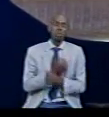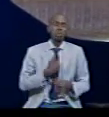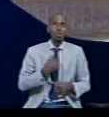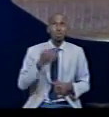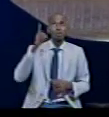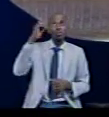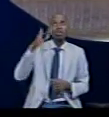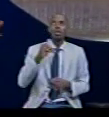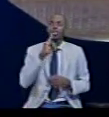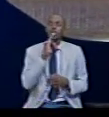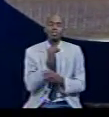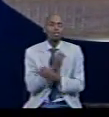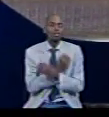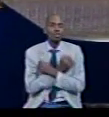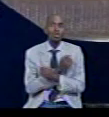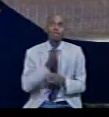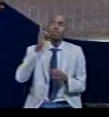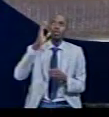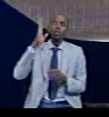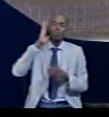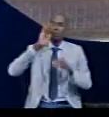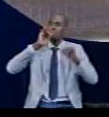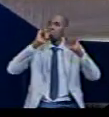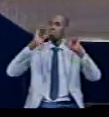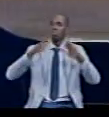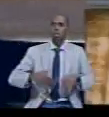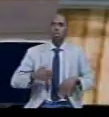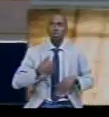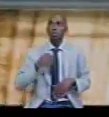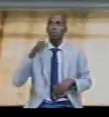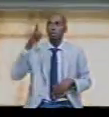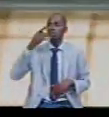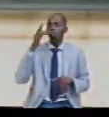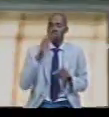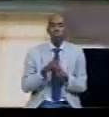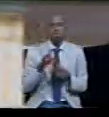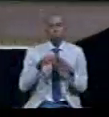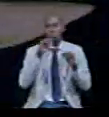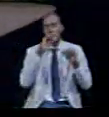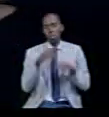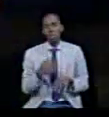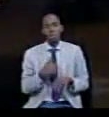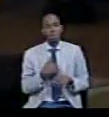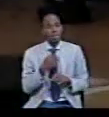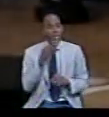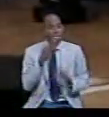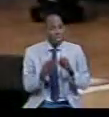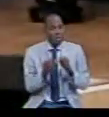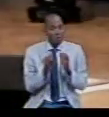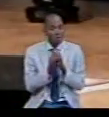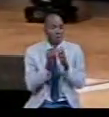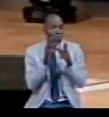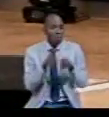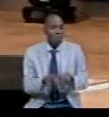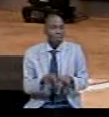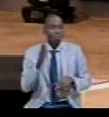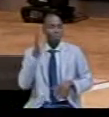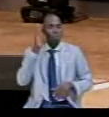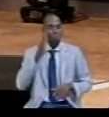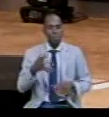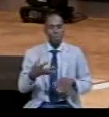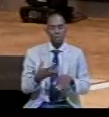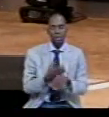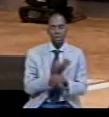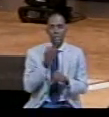he's going to bless me. And he said he will bless me if that person will take the grace of